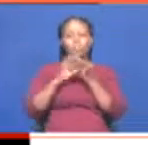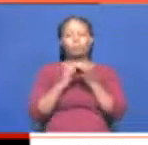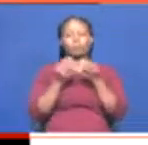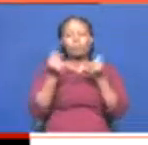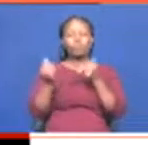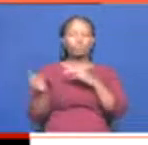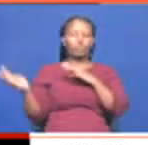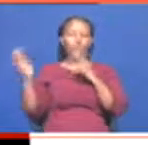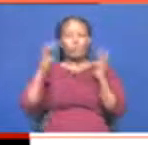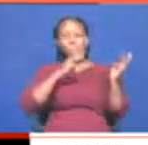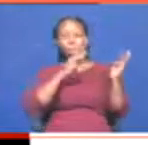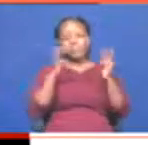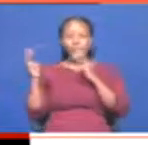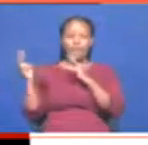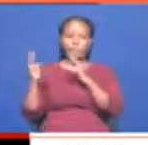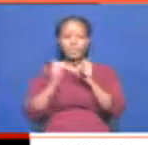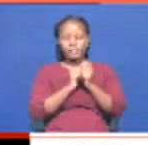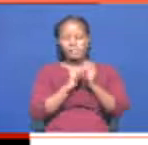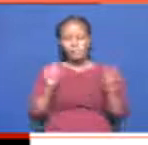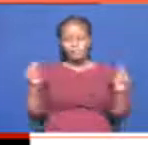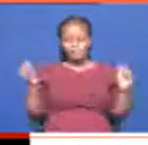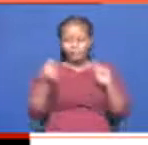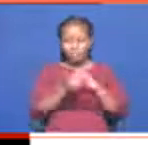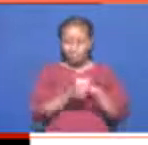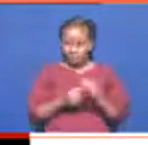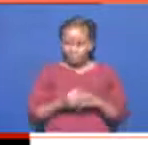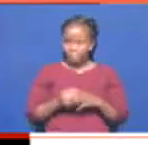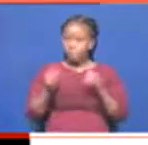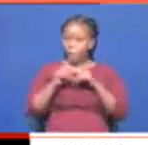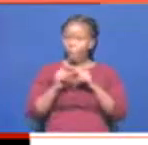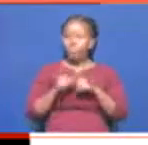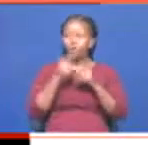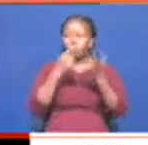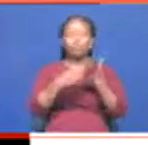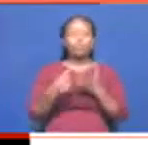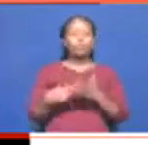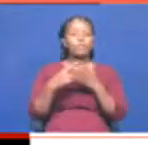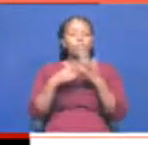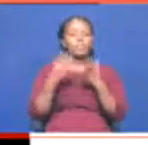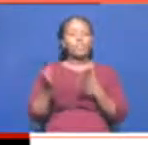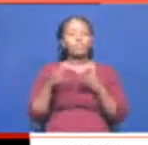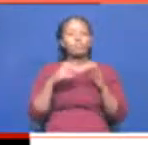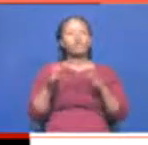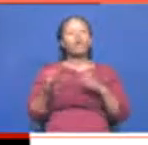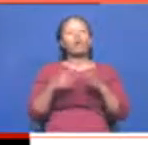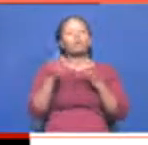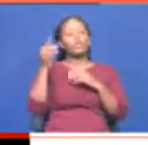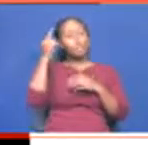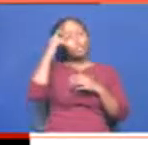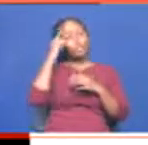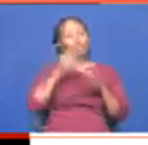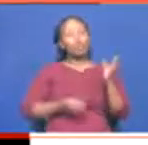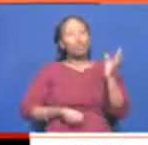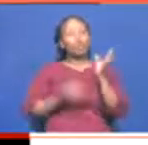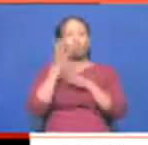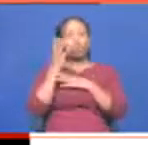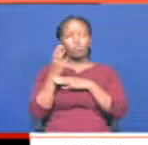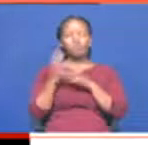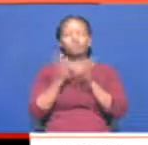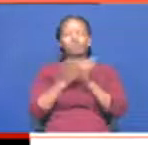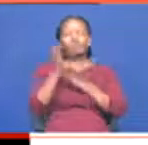change. We shall also discuss opportunities for growth in the liberalization of the